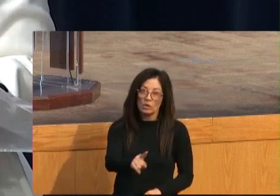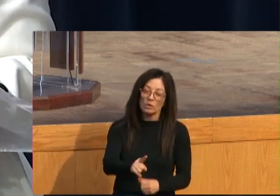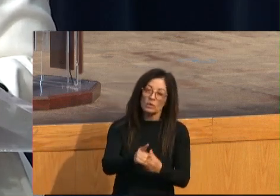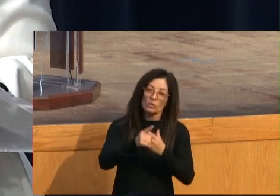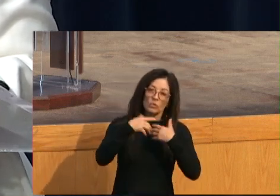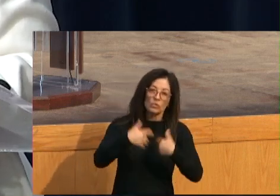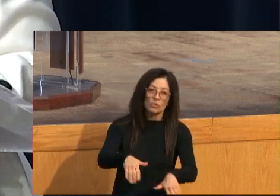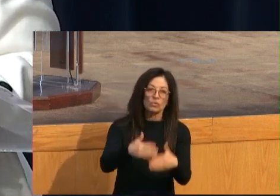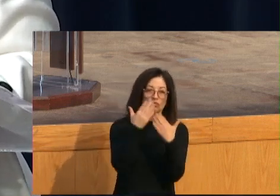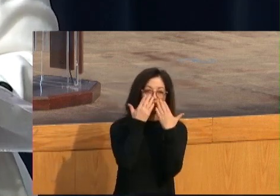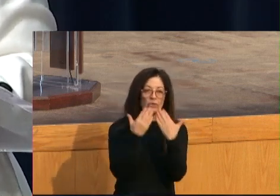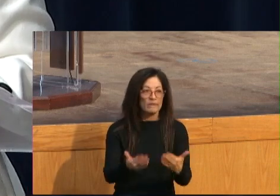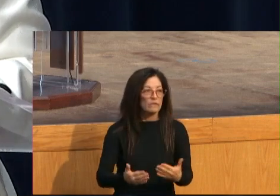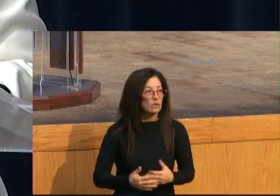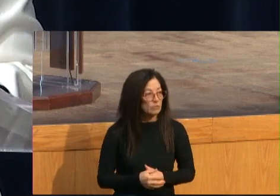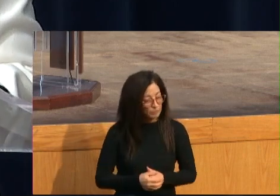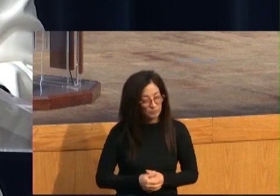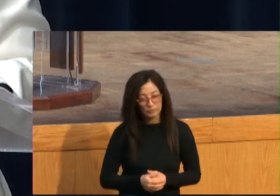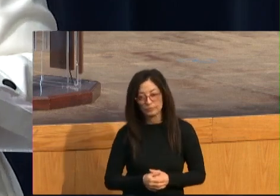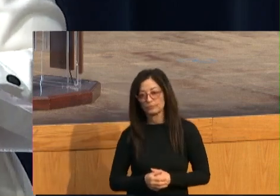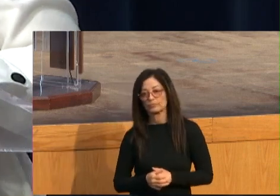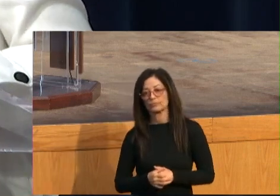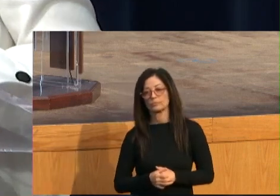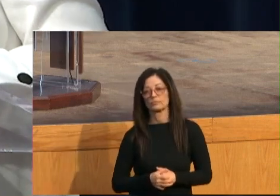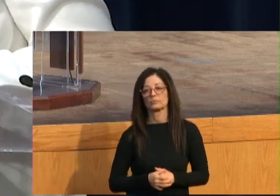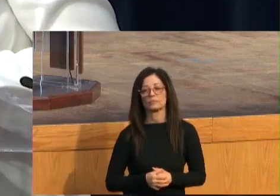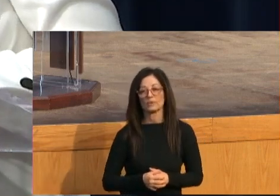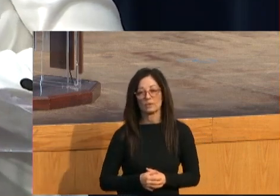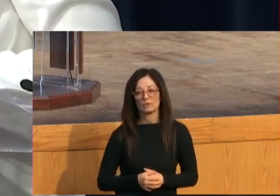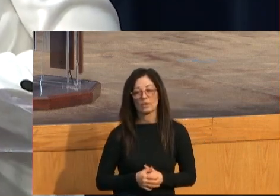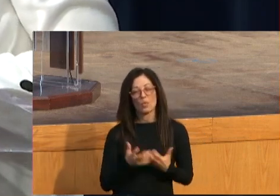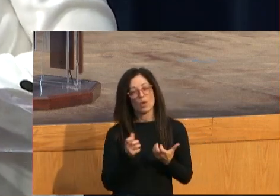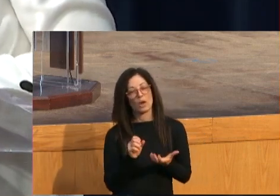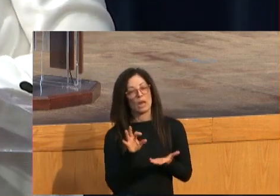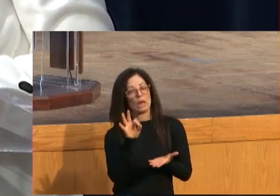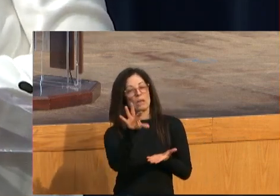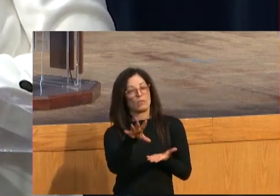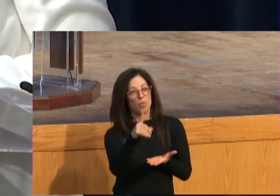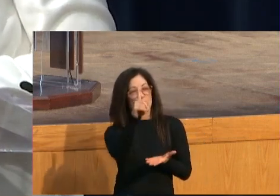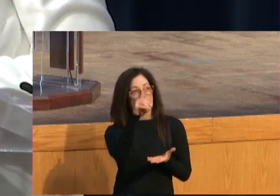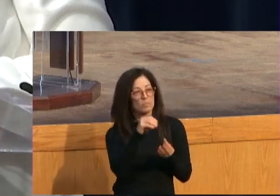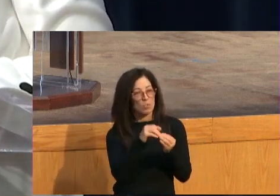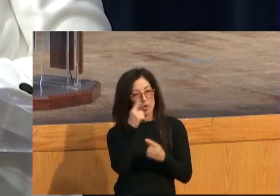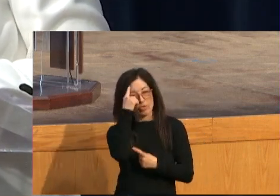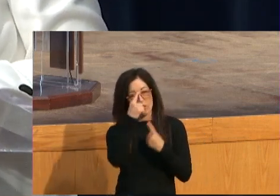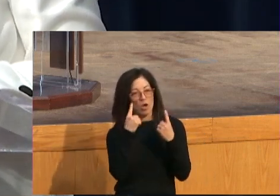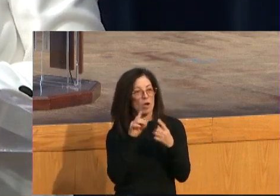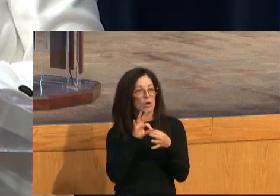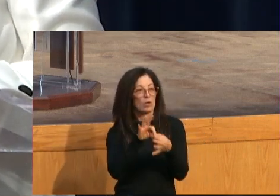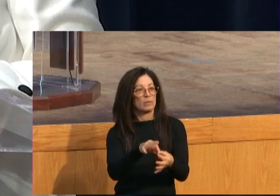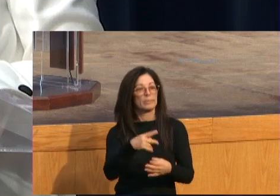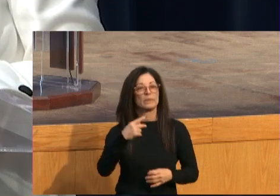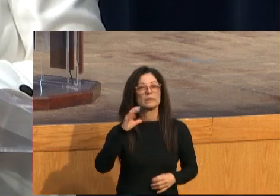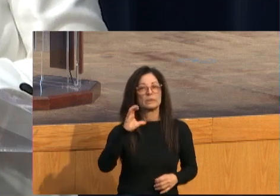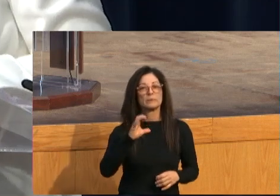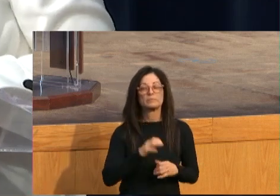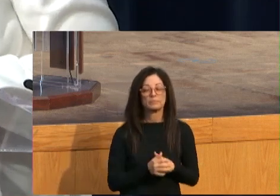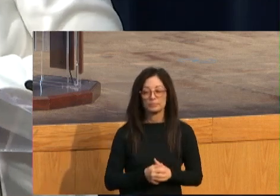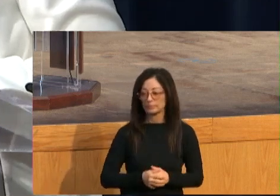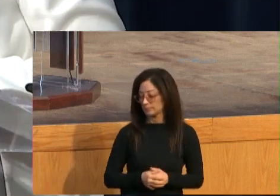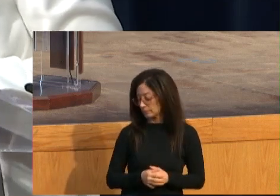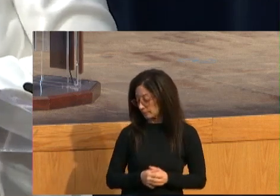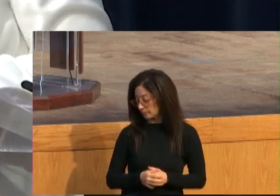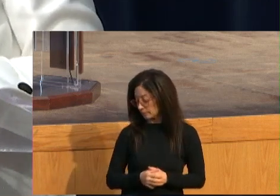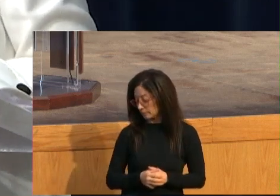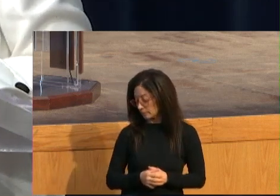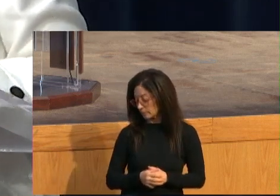grateful. I want to leave you with one other thought about PC. I'm rounding out